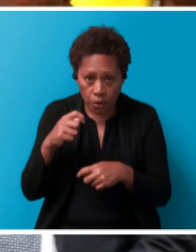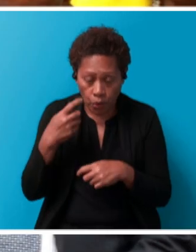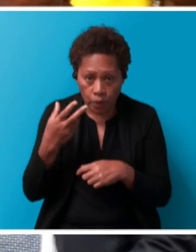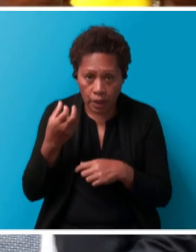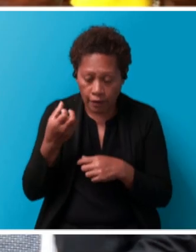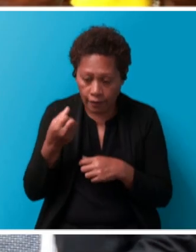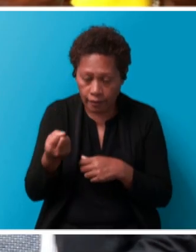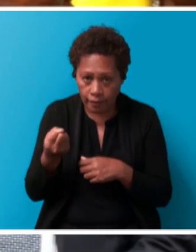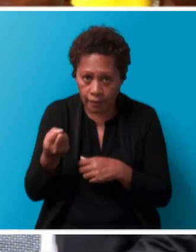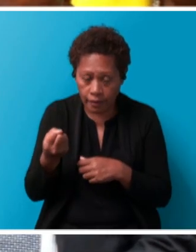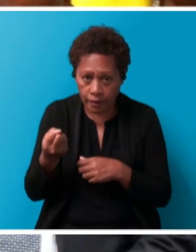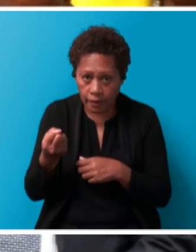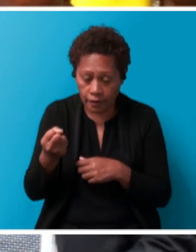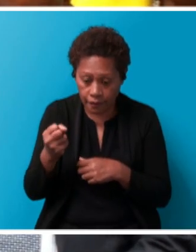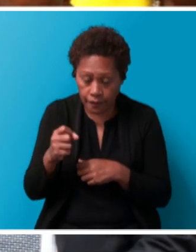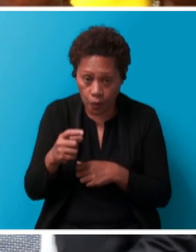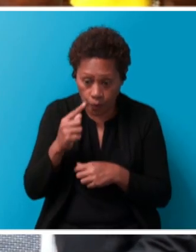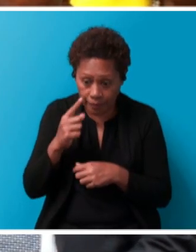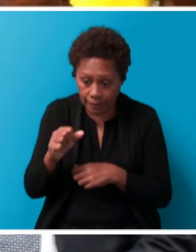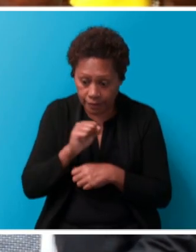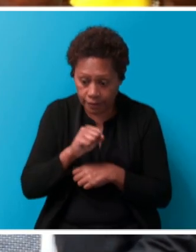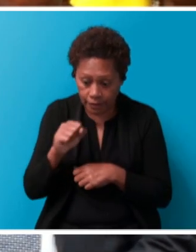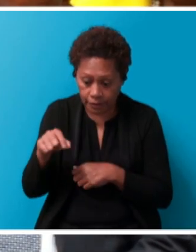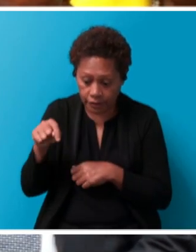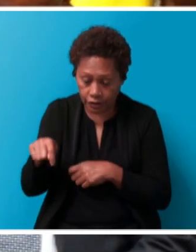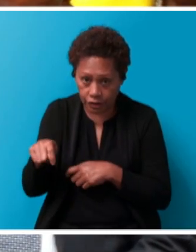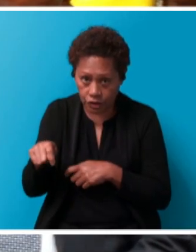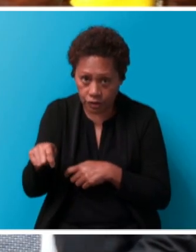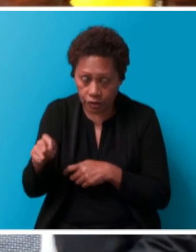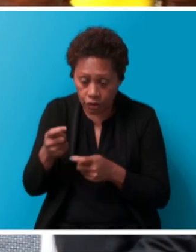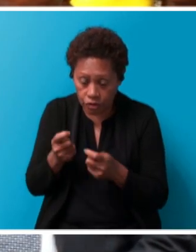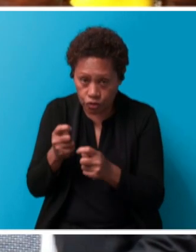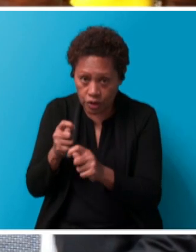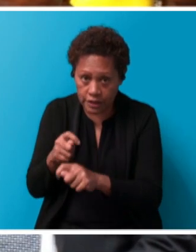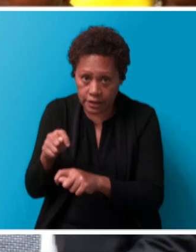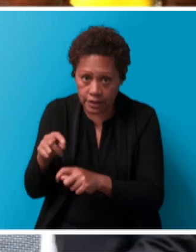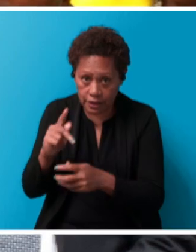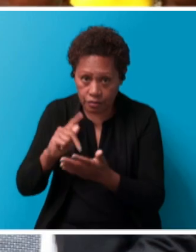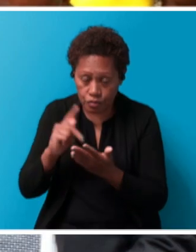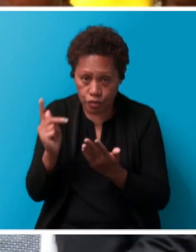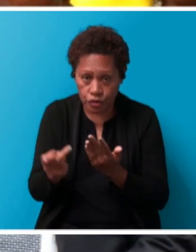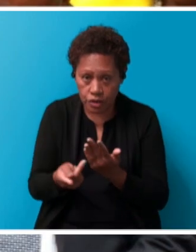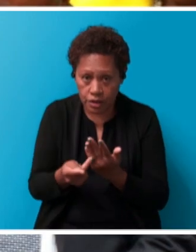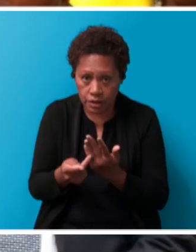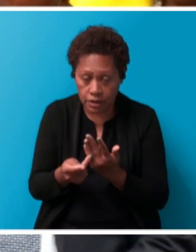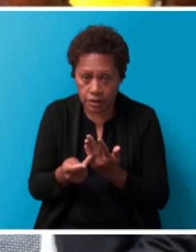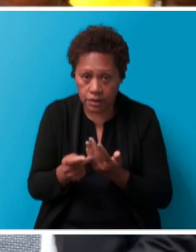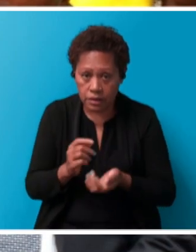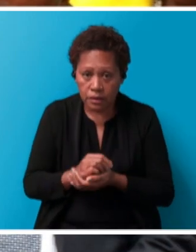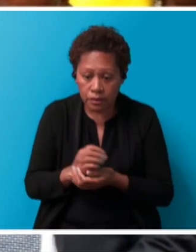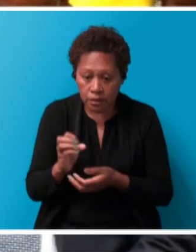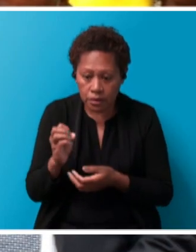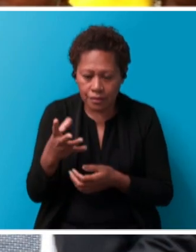supporting large-scale clean energy transition projects. These include accelerating renewable